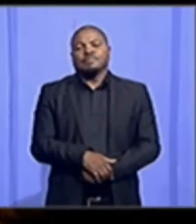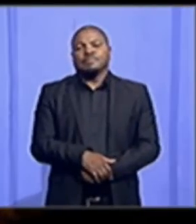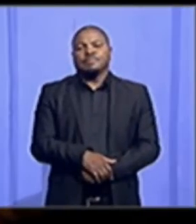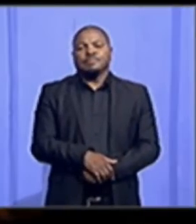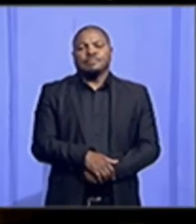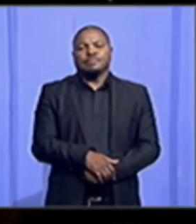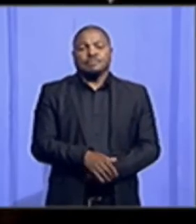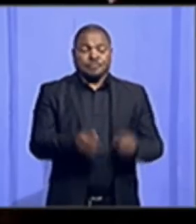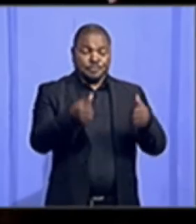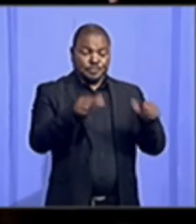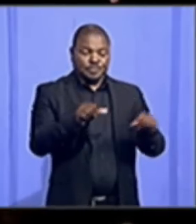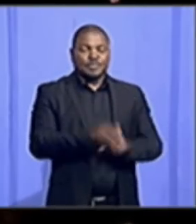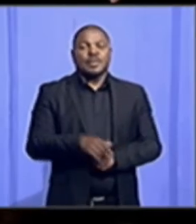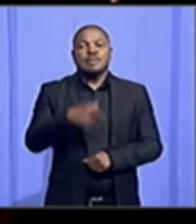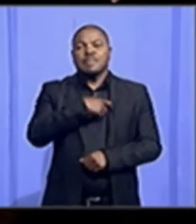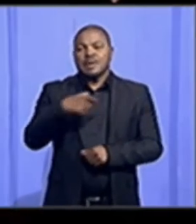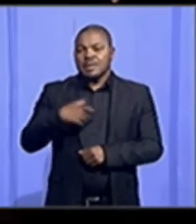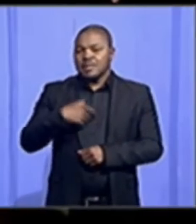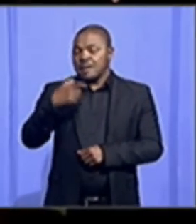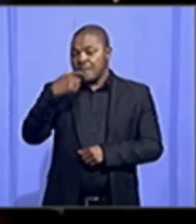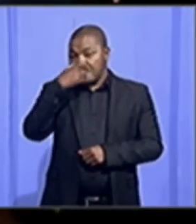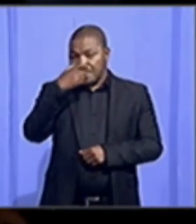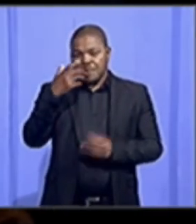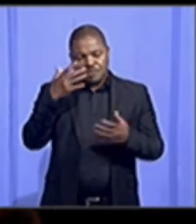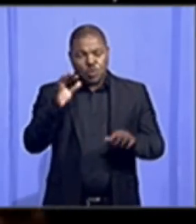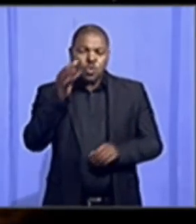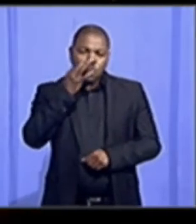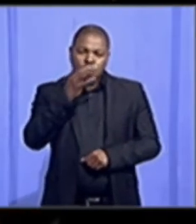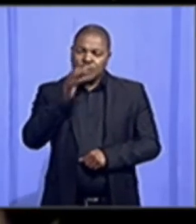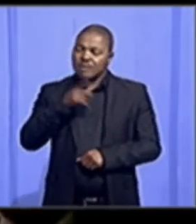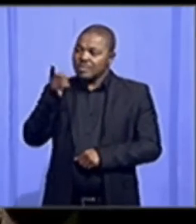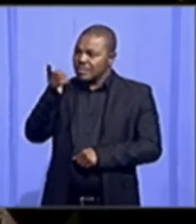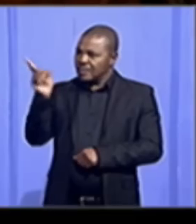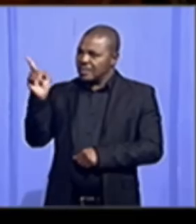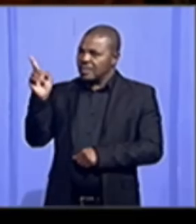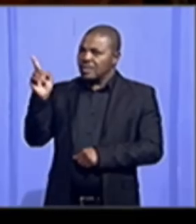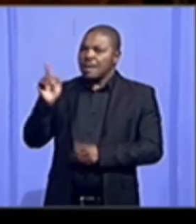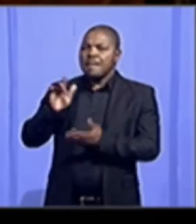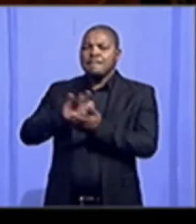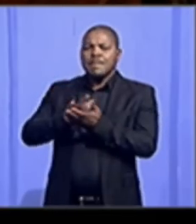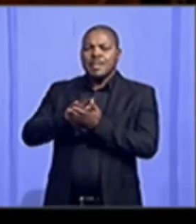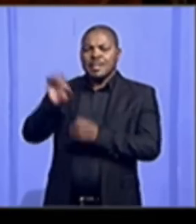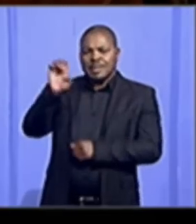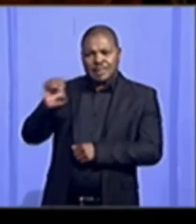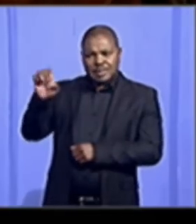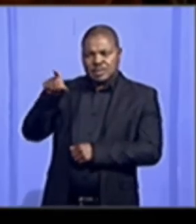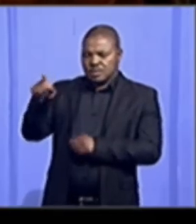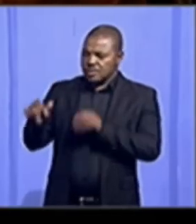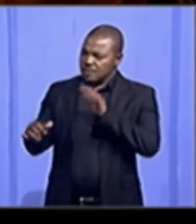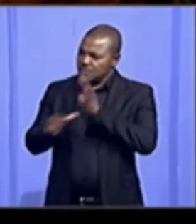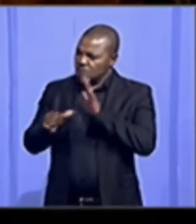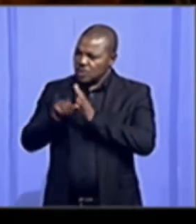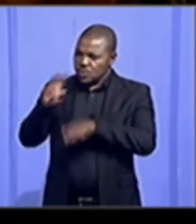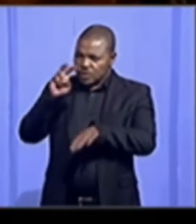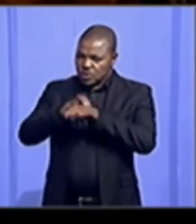Ho sa le jwalo mopresidente Cyril Ramaphosa o tobokeditse ntlha ya ho ba le kgotso botjhabela bo hare ka hore ke yona ntho e lokelang ho tsepamisetswa